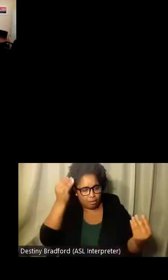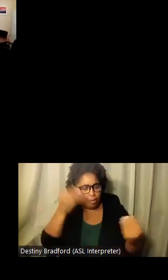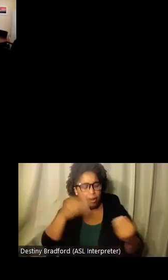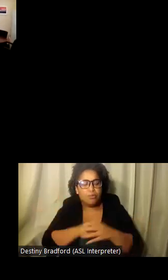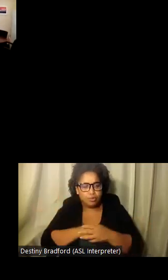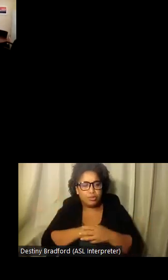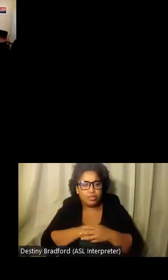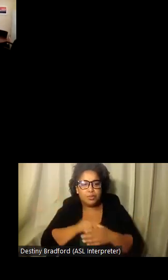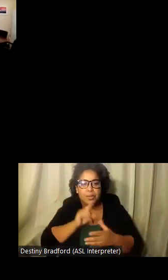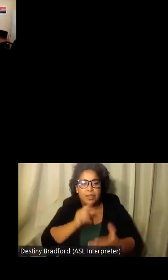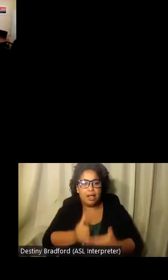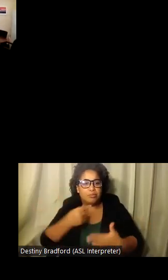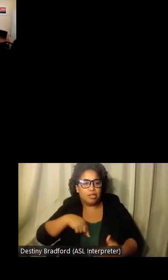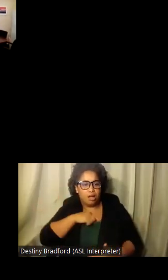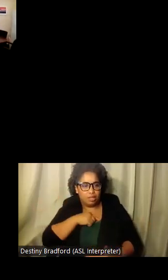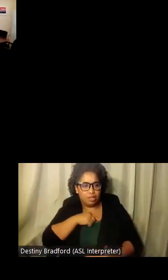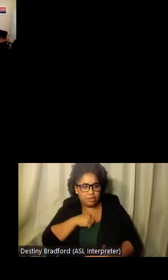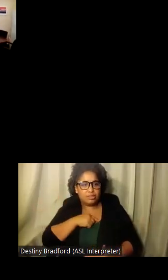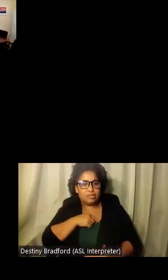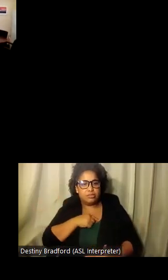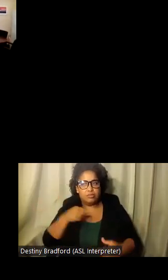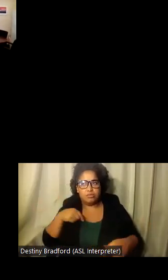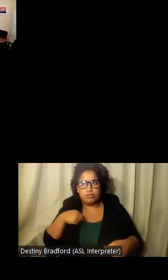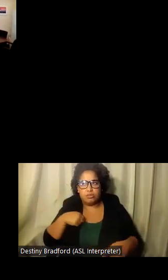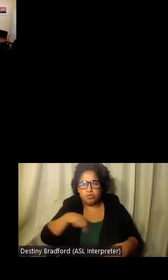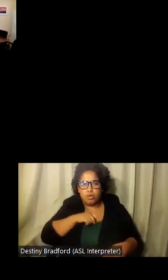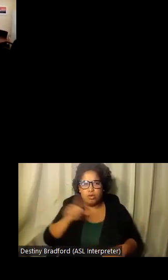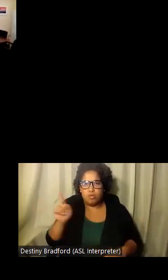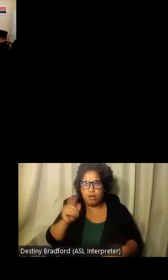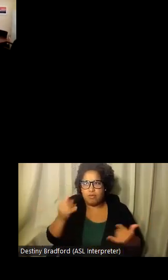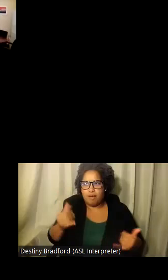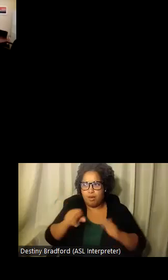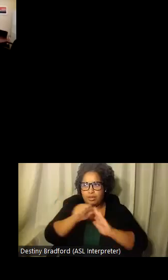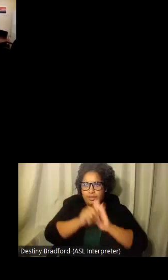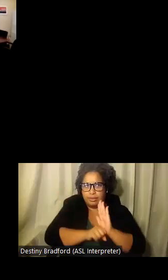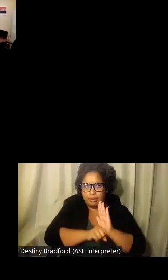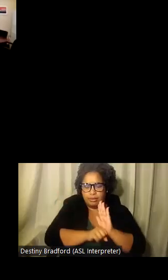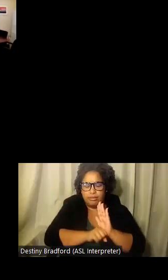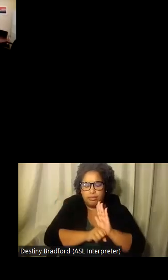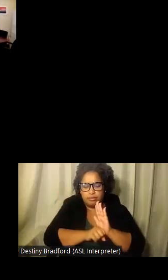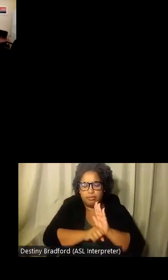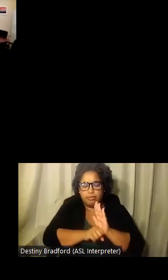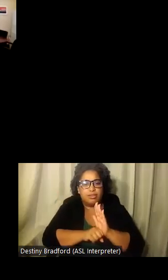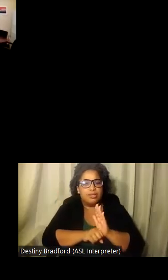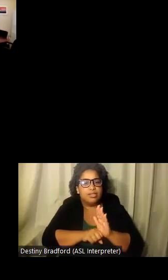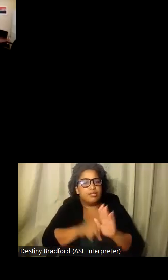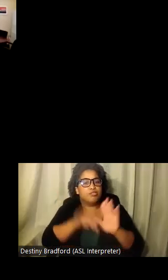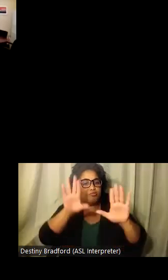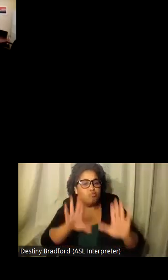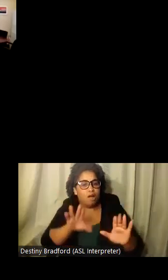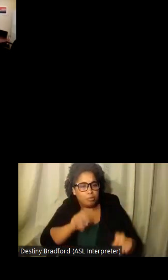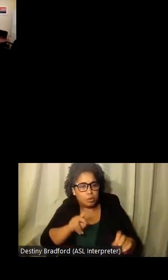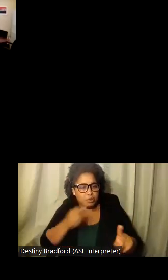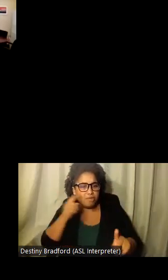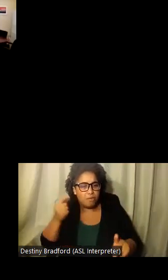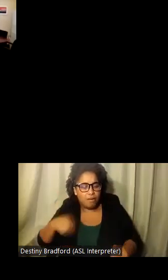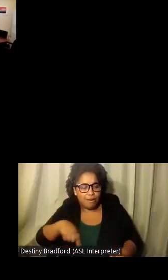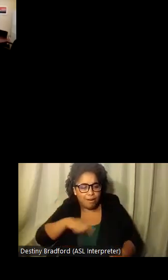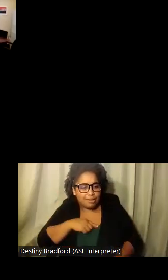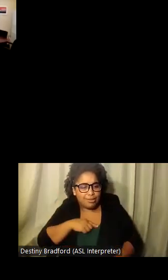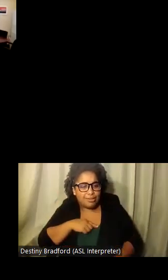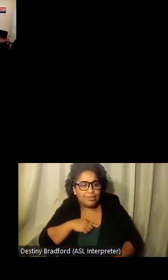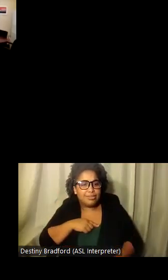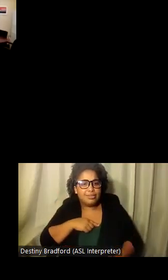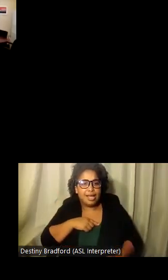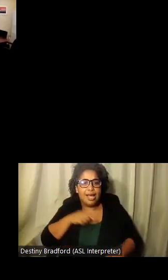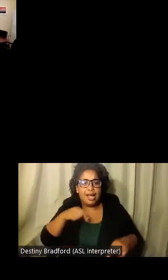It really helps us understand indeed where we are as a state, so to speak. And it's a great opportunity for us as a trade